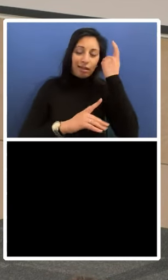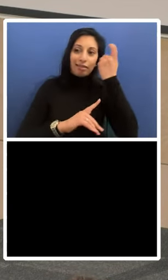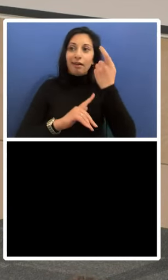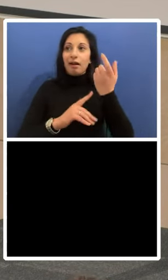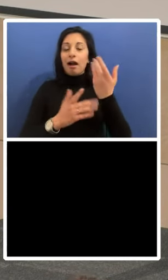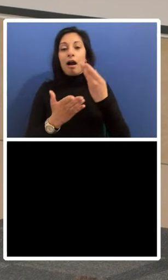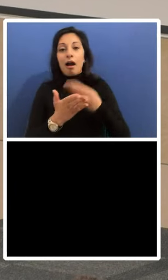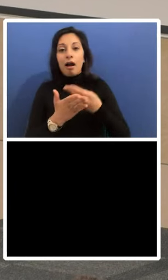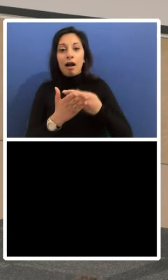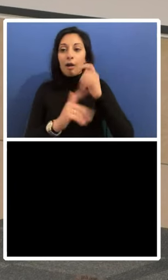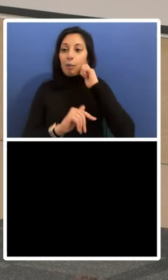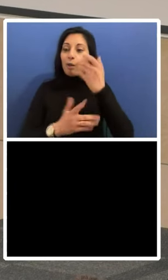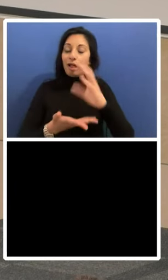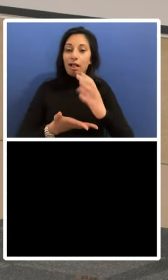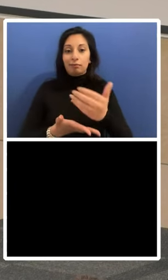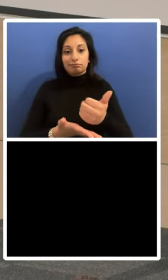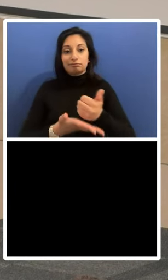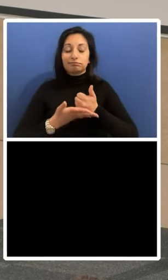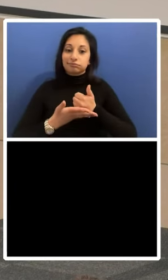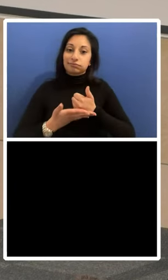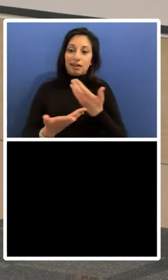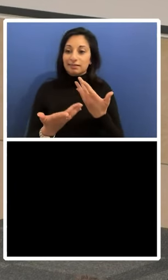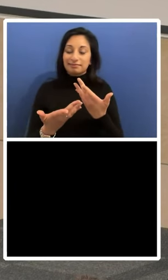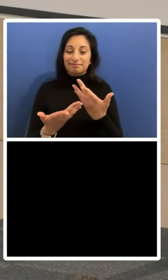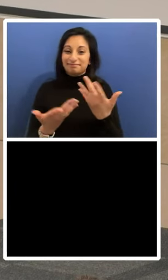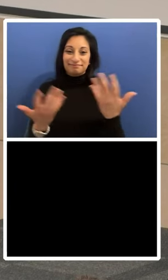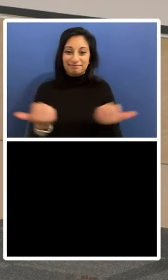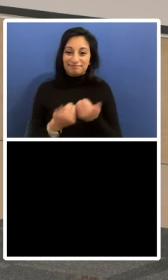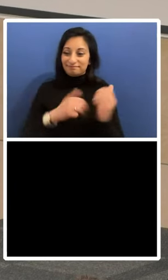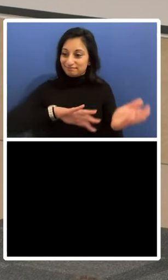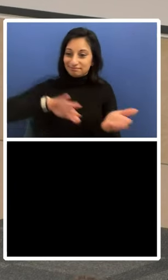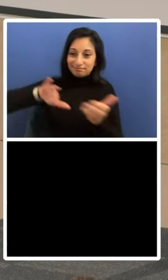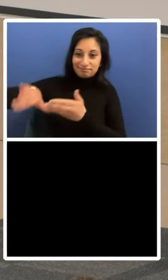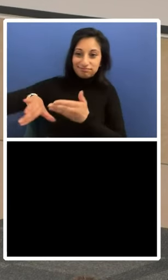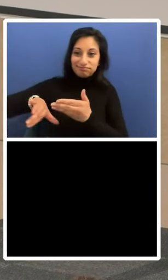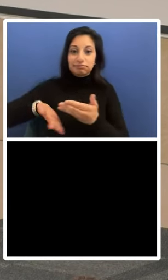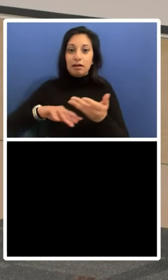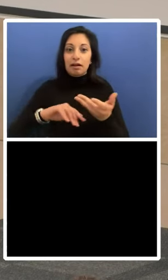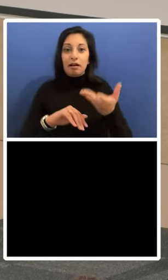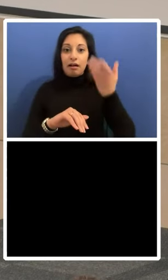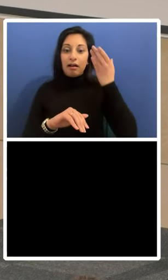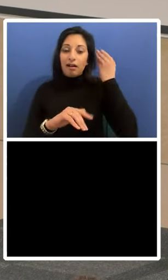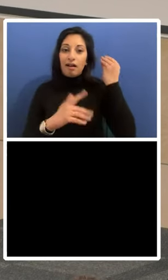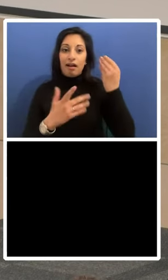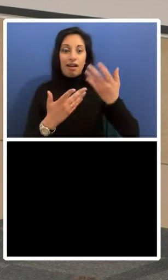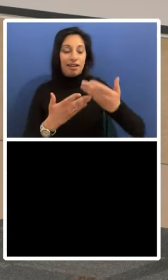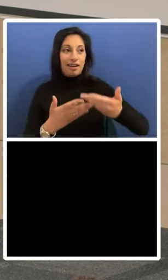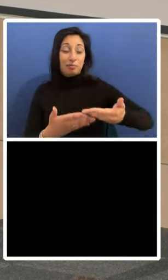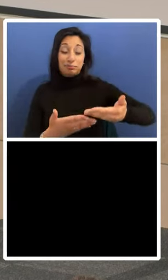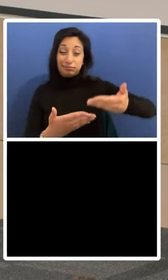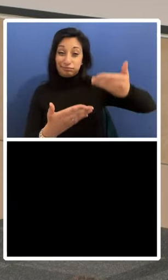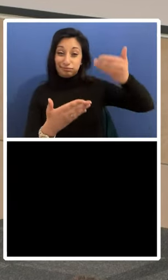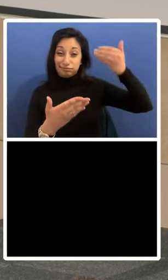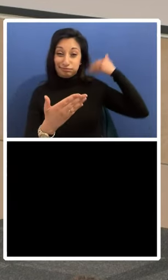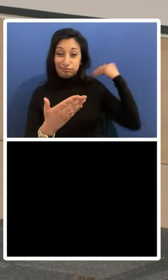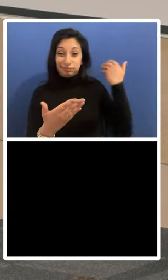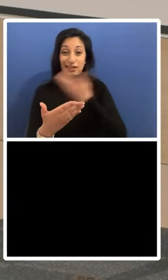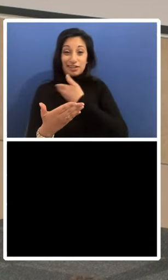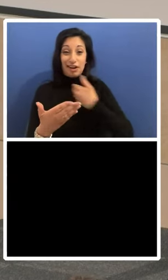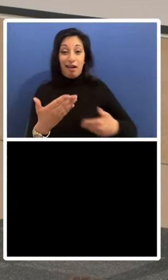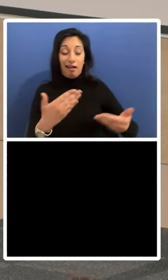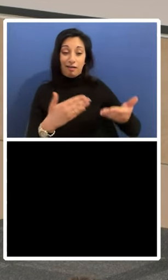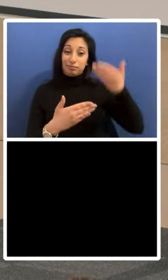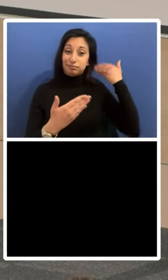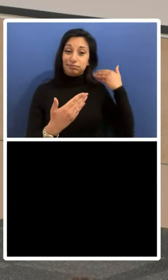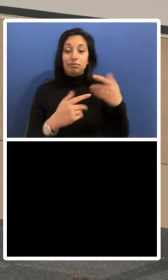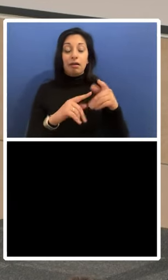is going to get you anywhere. Listen, that's finished. Listen, I heard that back in like medieval China. If you wanted to get a good job, you